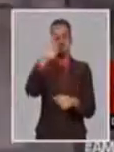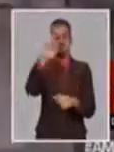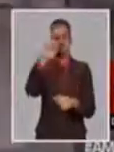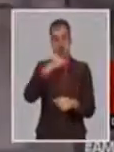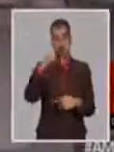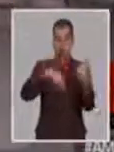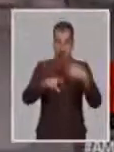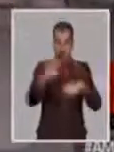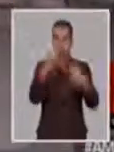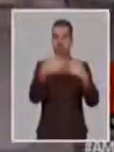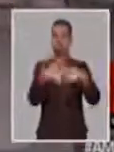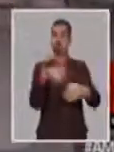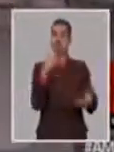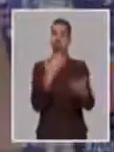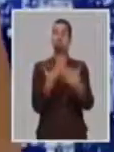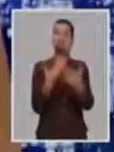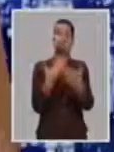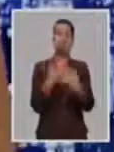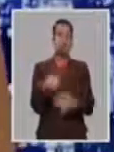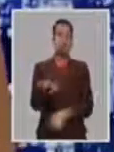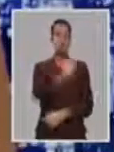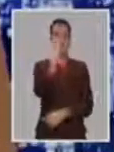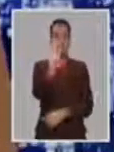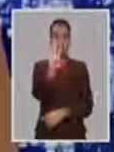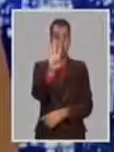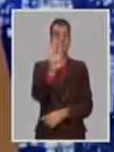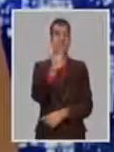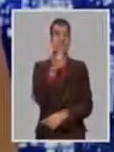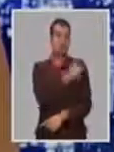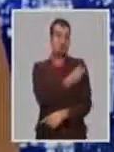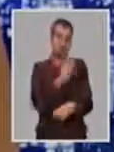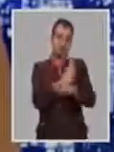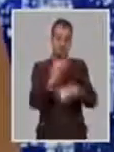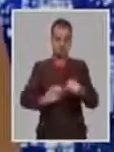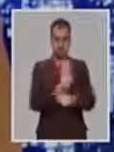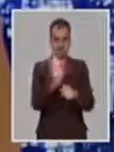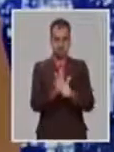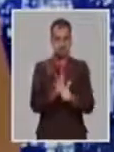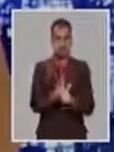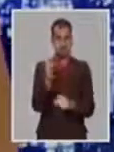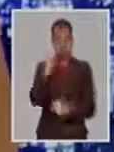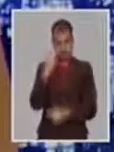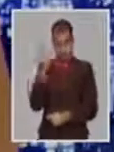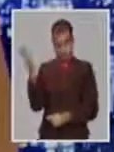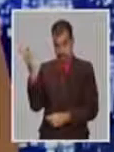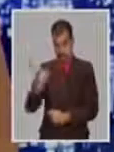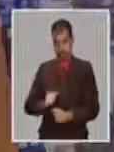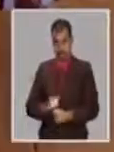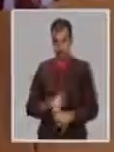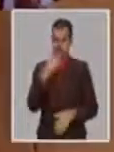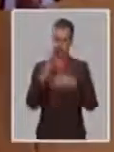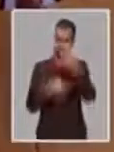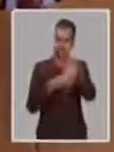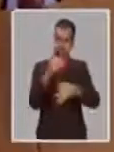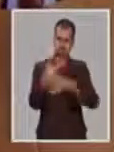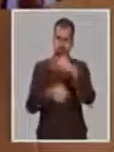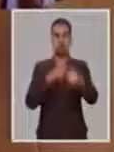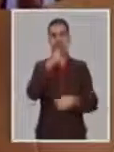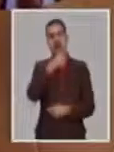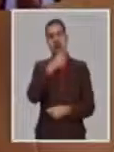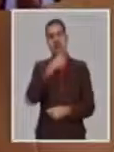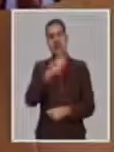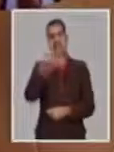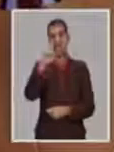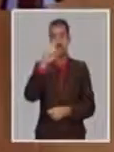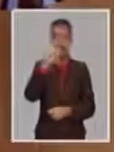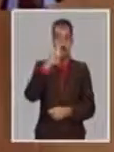contra la COVID-19. Candace Johnson, directora ejecutiva de Roosevelt Park Comprehensive Cancer Center, compartió con CNN